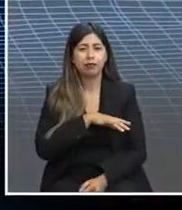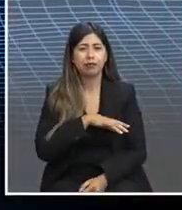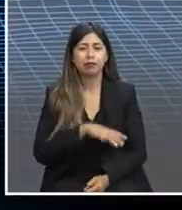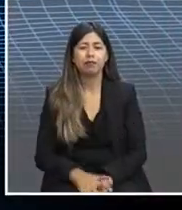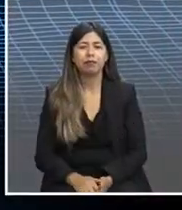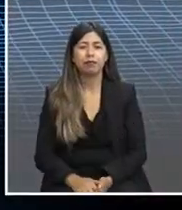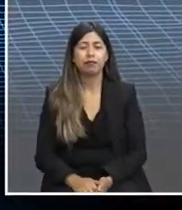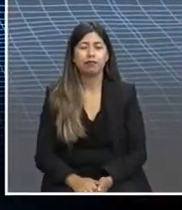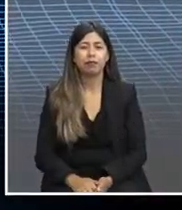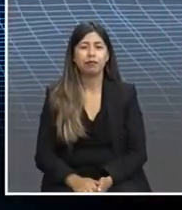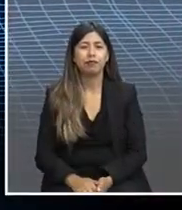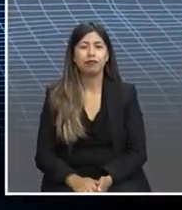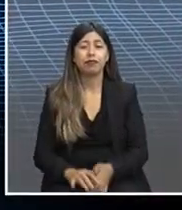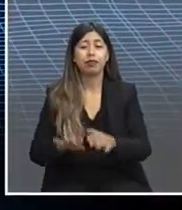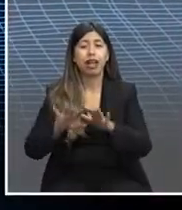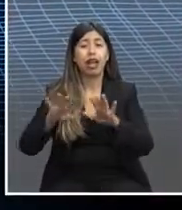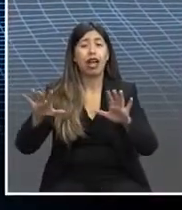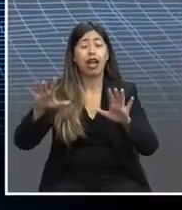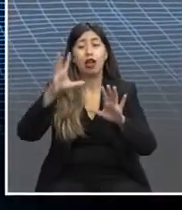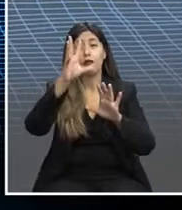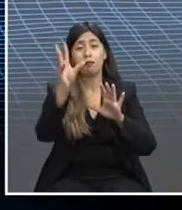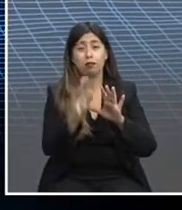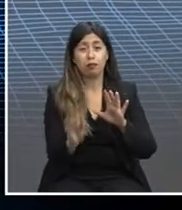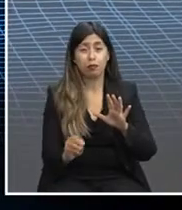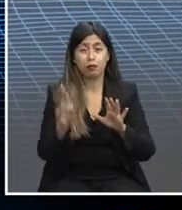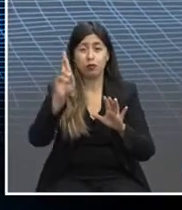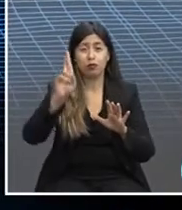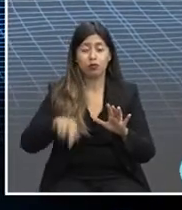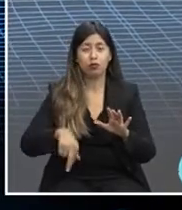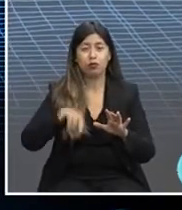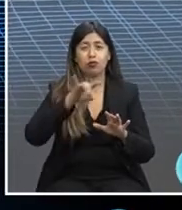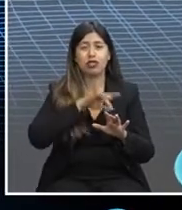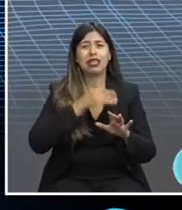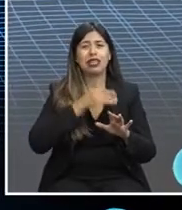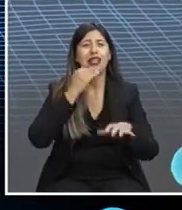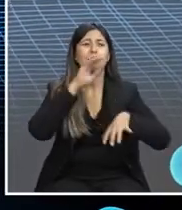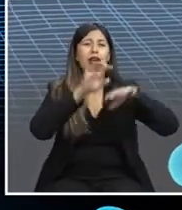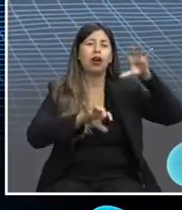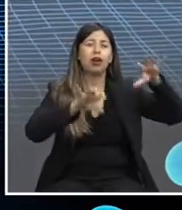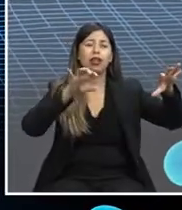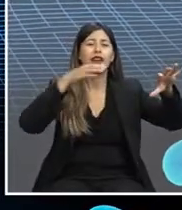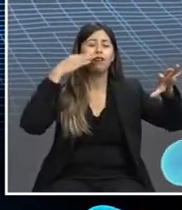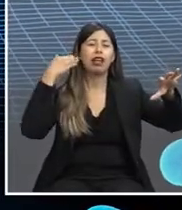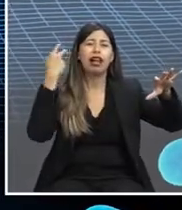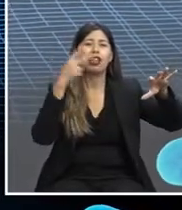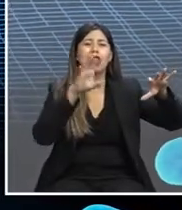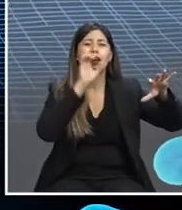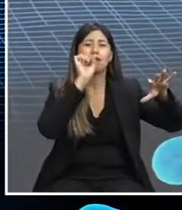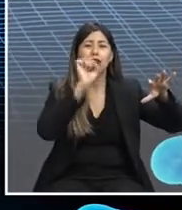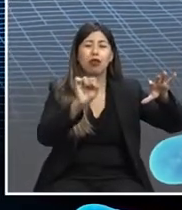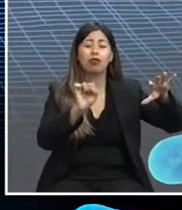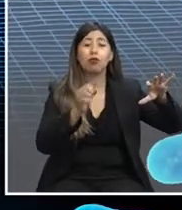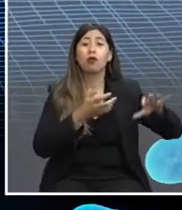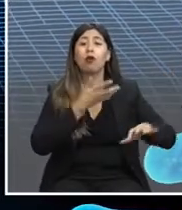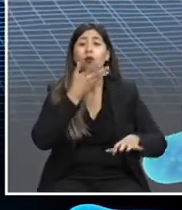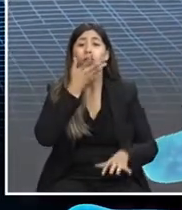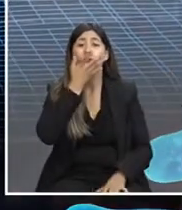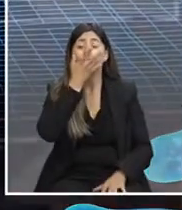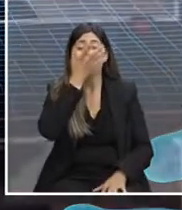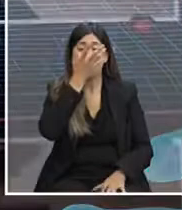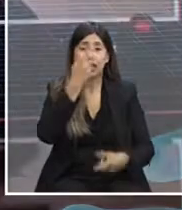going to the Cordillera Blanca of Peru and look at some of the tropical glaciers in that region and what's happening to them, but